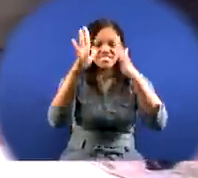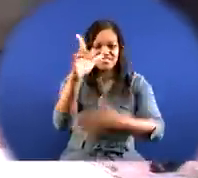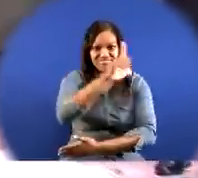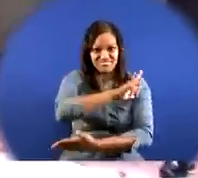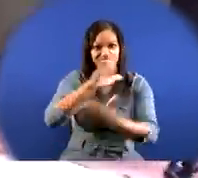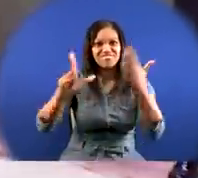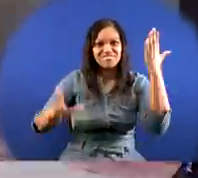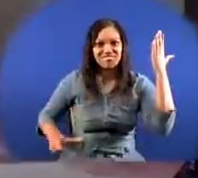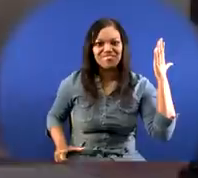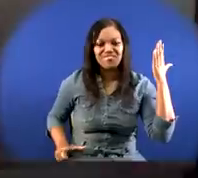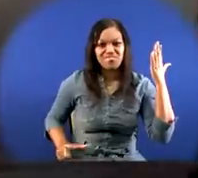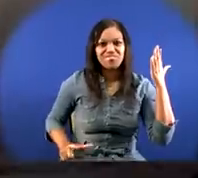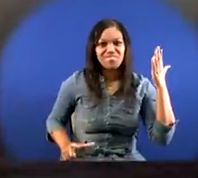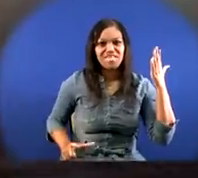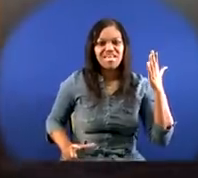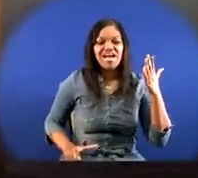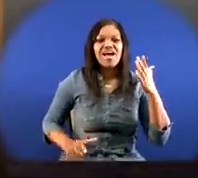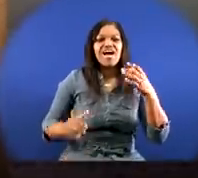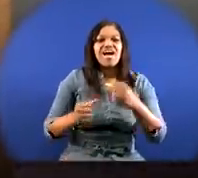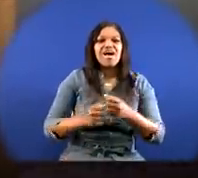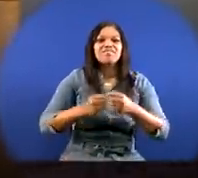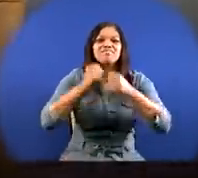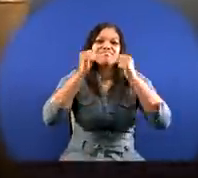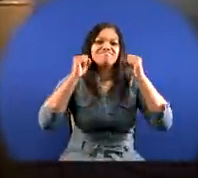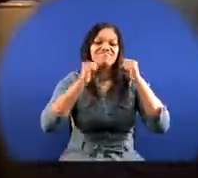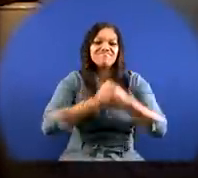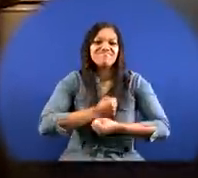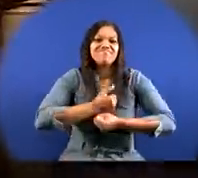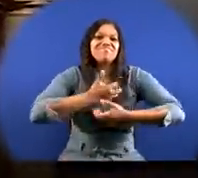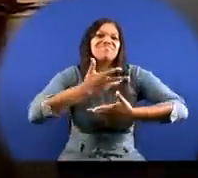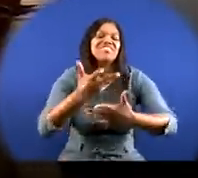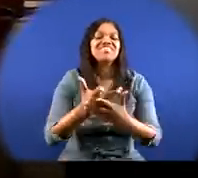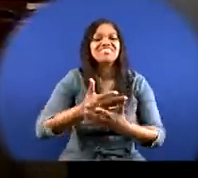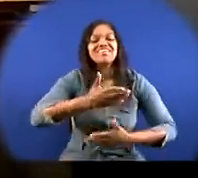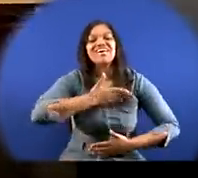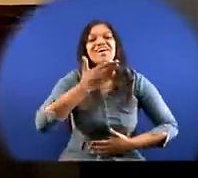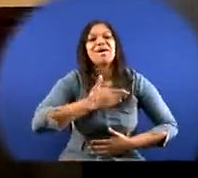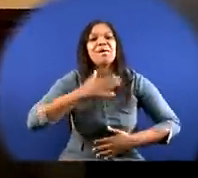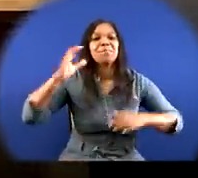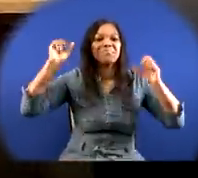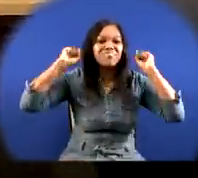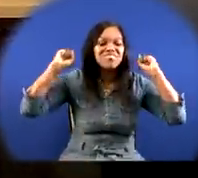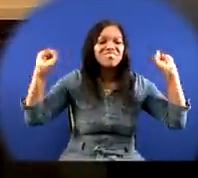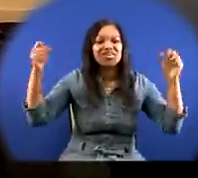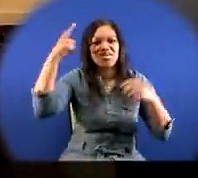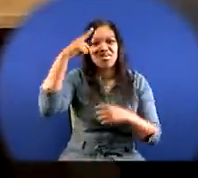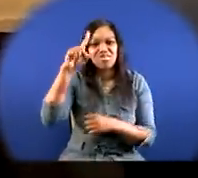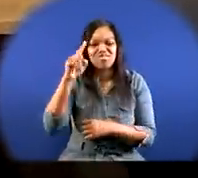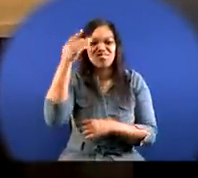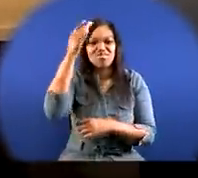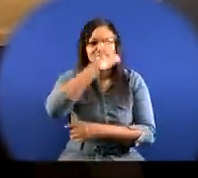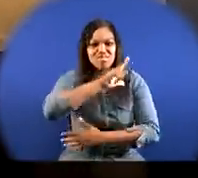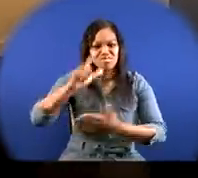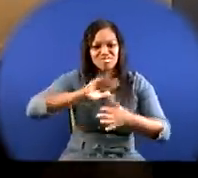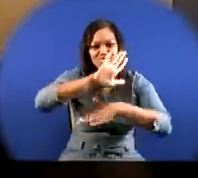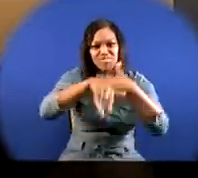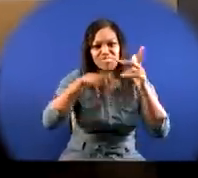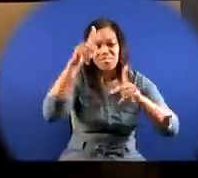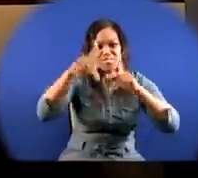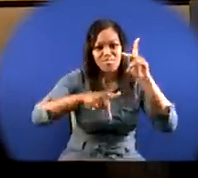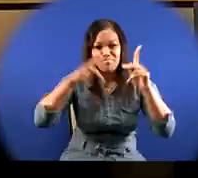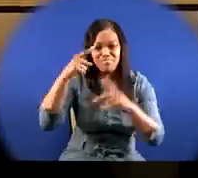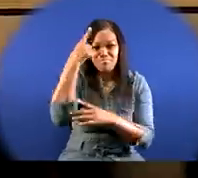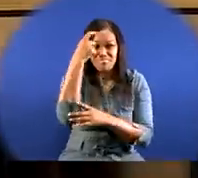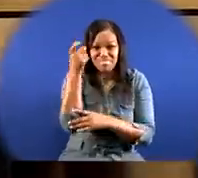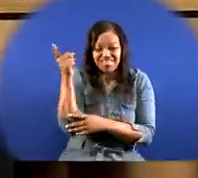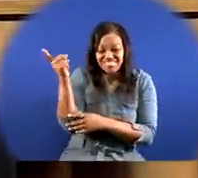Lord. Make a joyful noise, all ye people. Shout with the voice of triumph, for he is